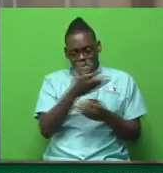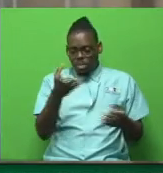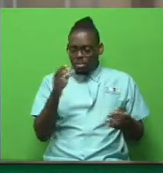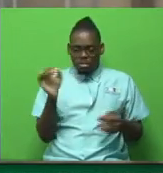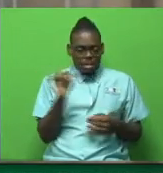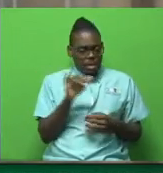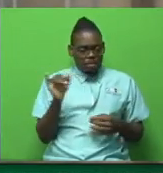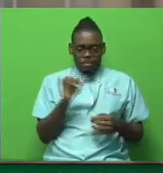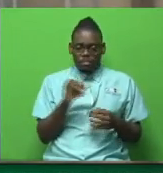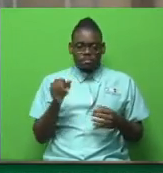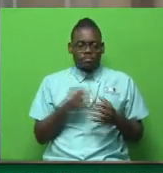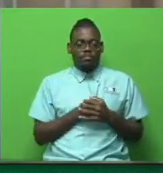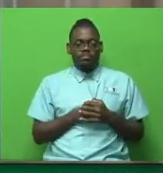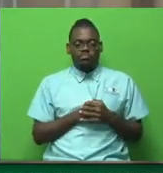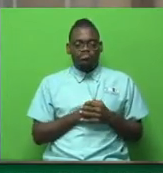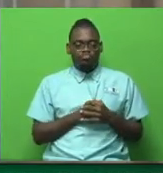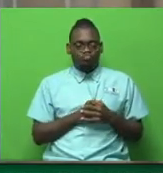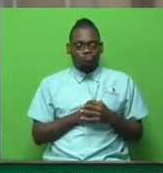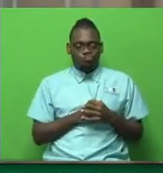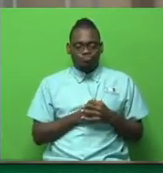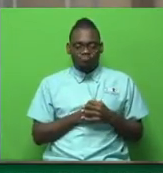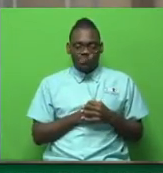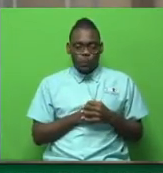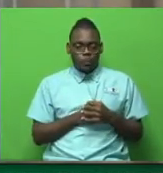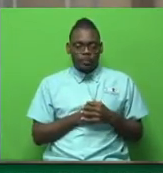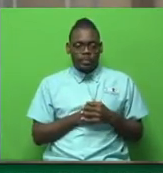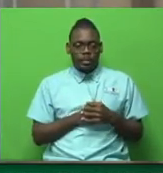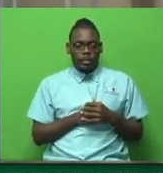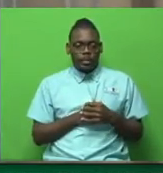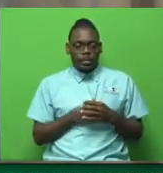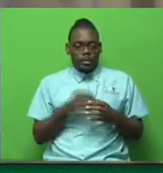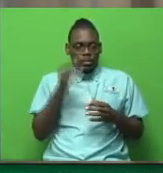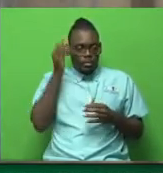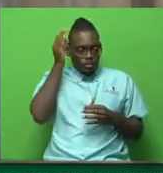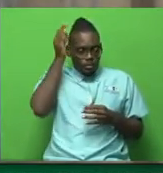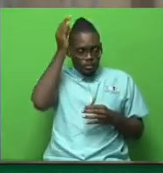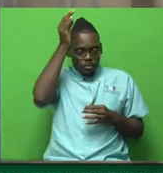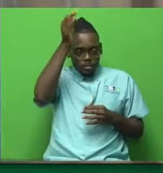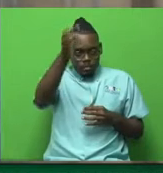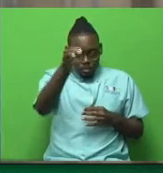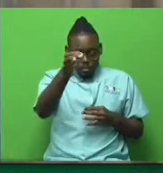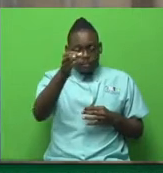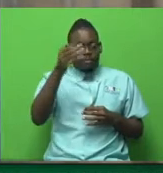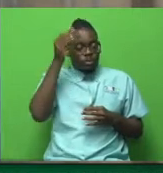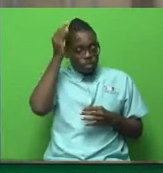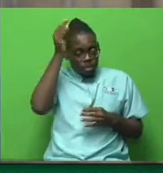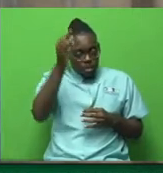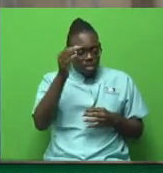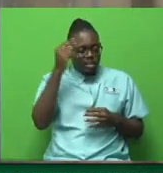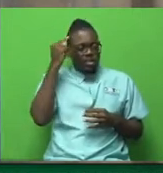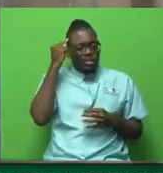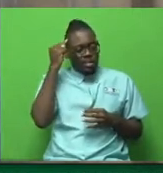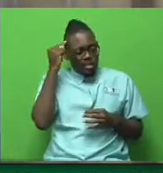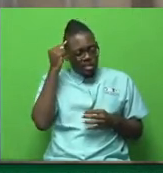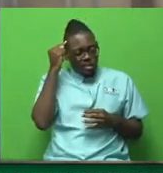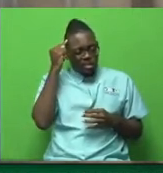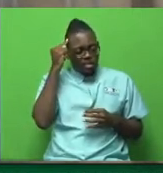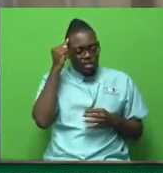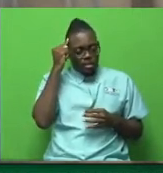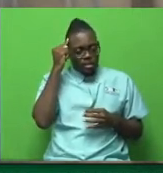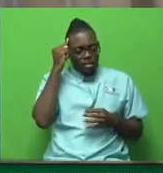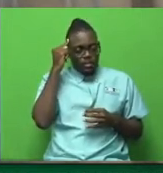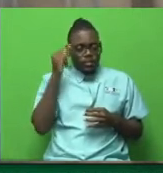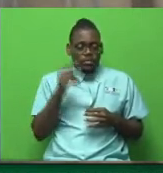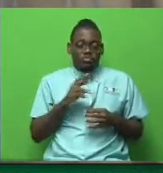same trends the projection is that the Trinidad and Tobago economy the real GDP